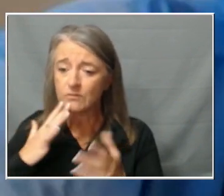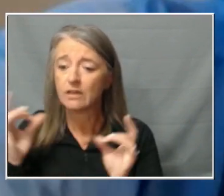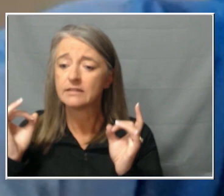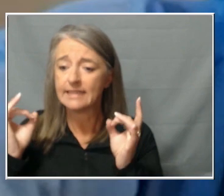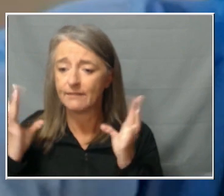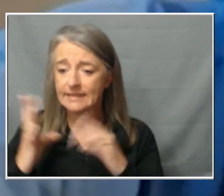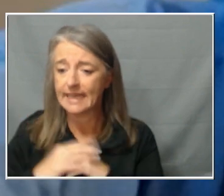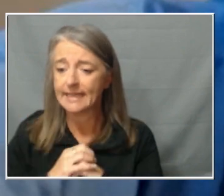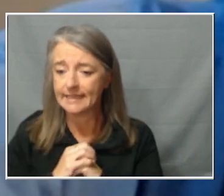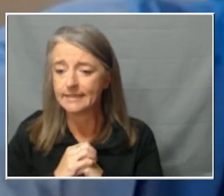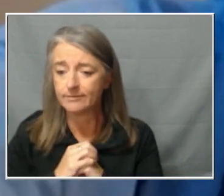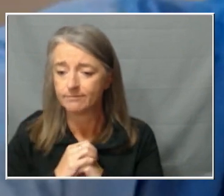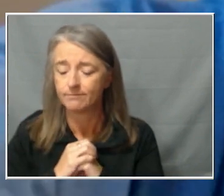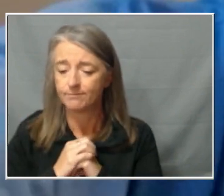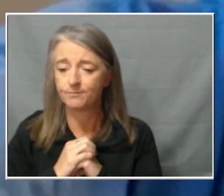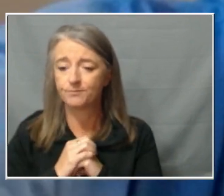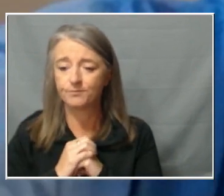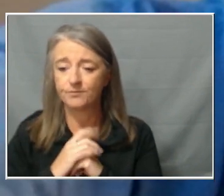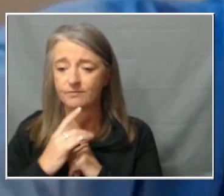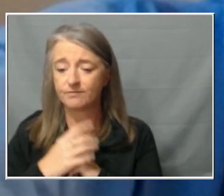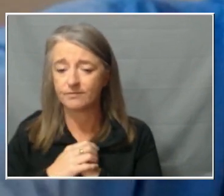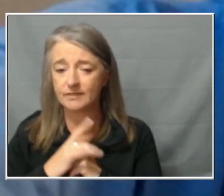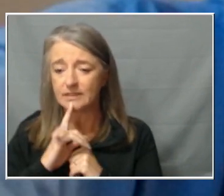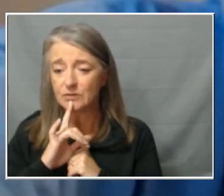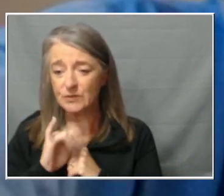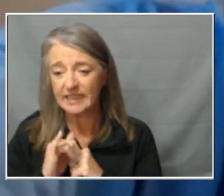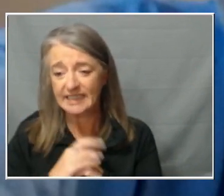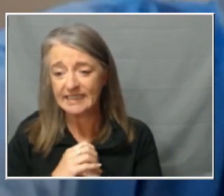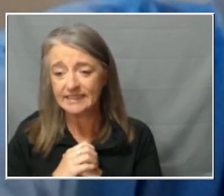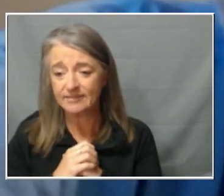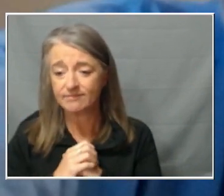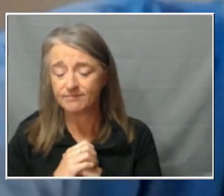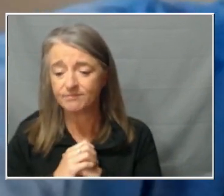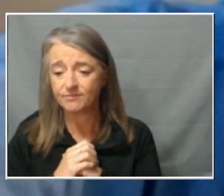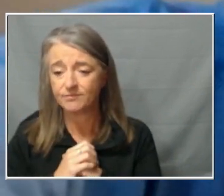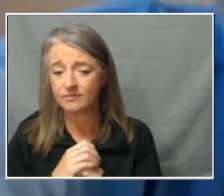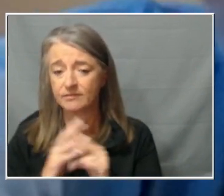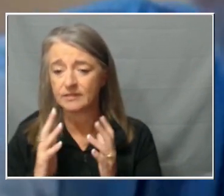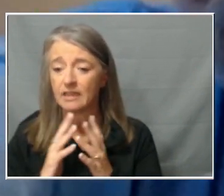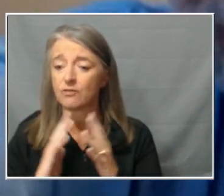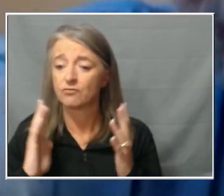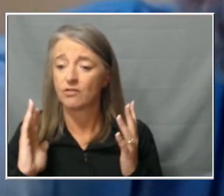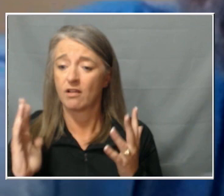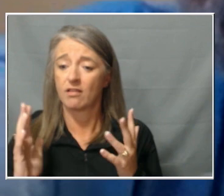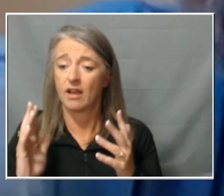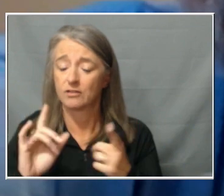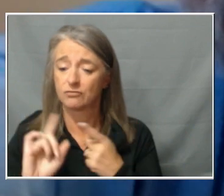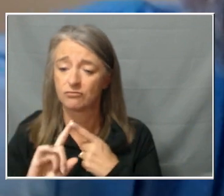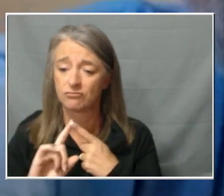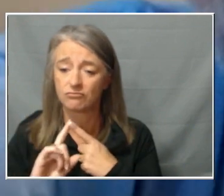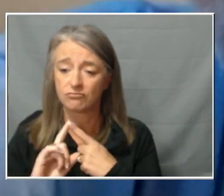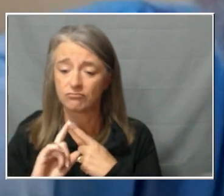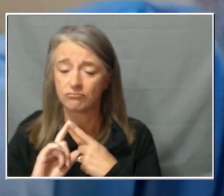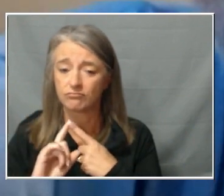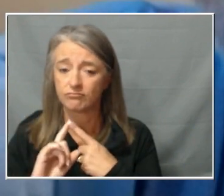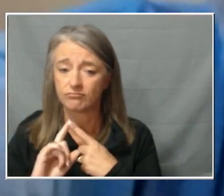devastating, to say the least. It took a little bit to